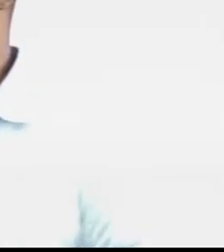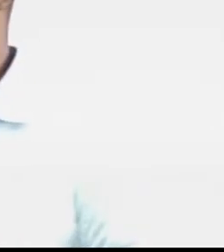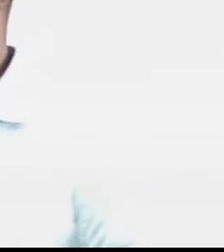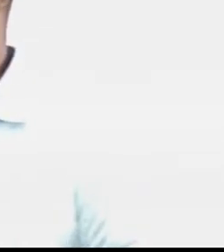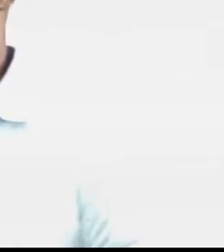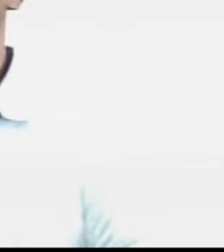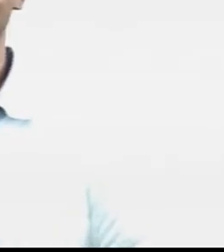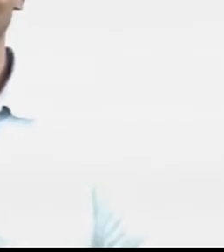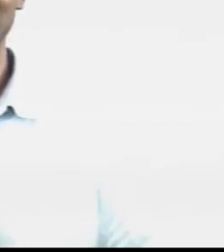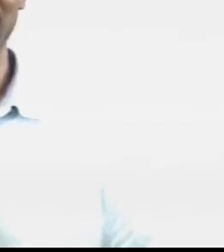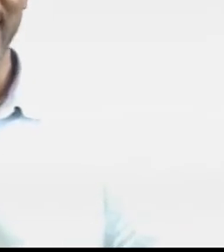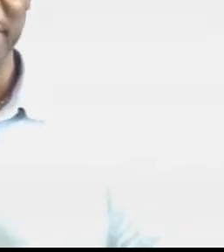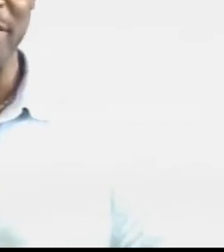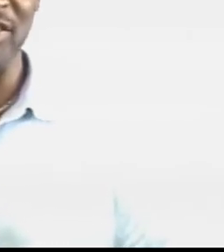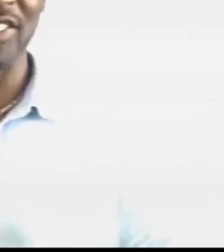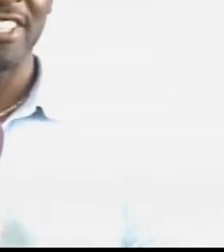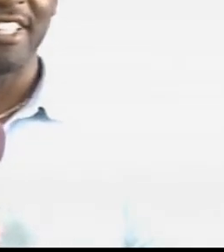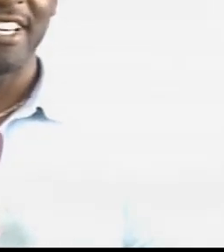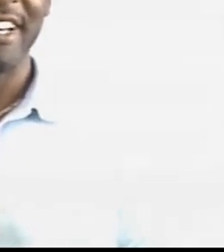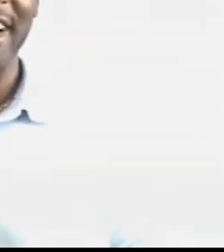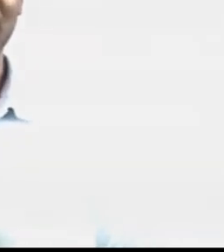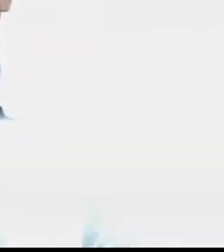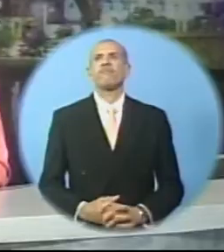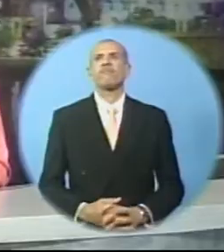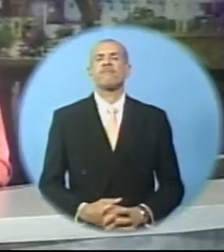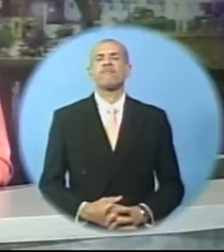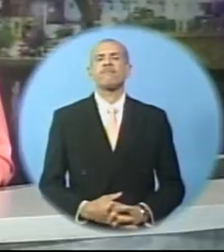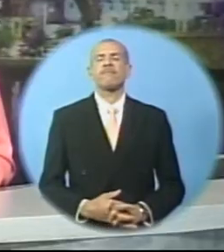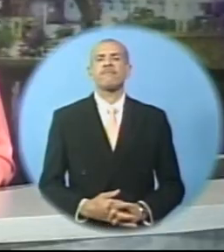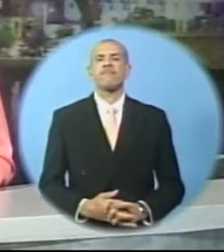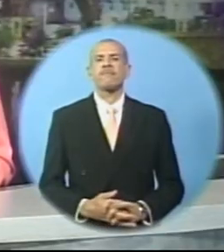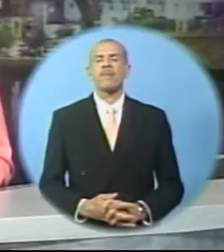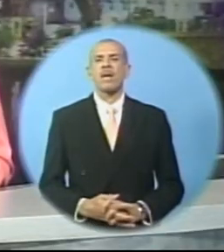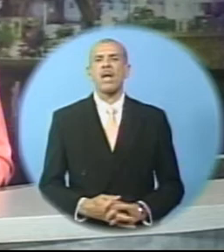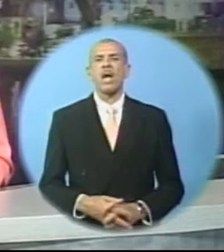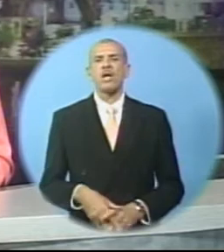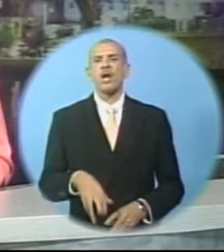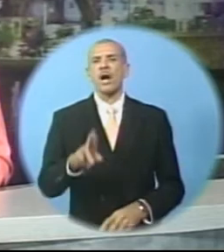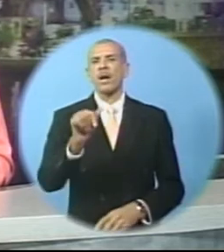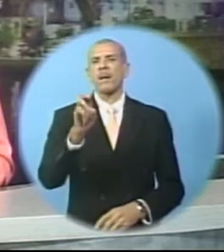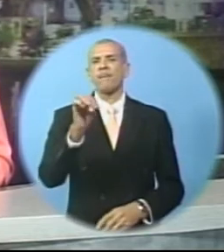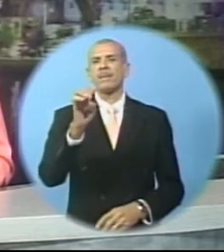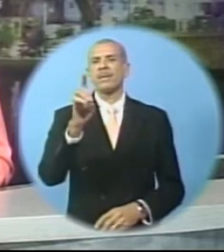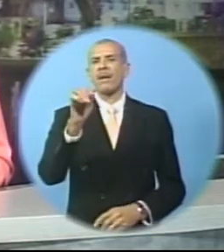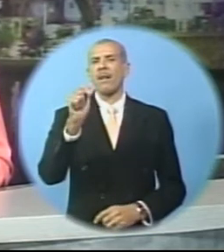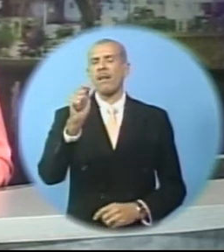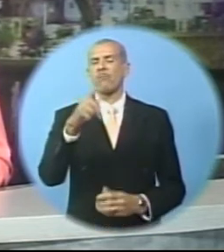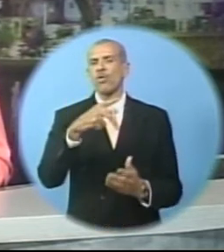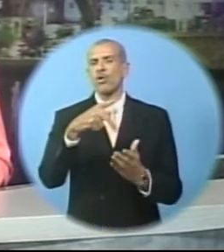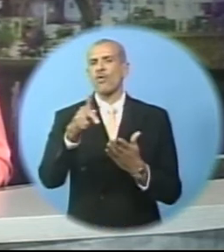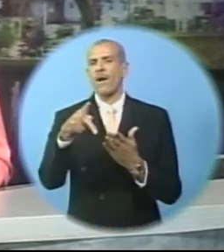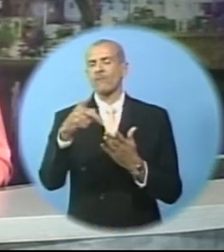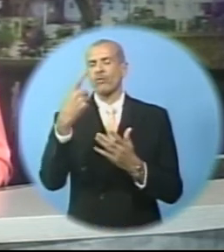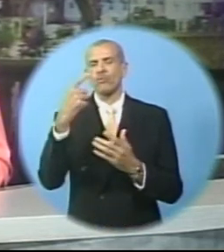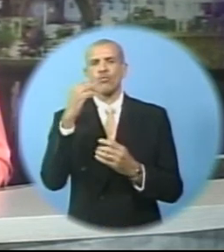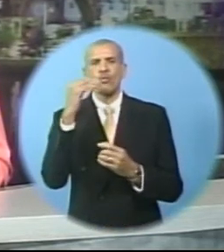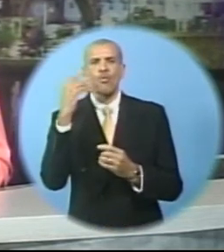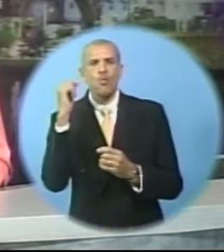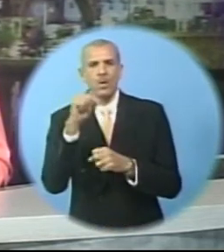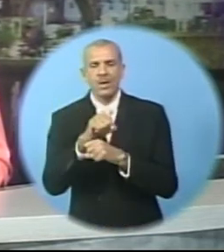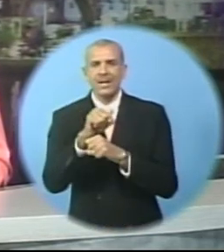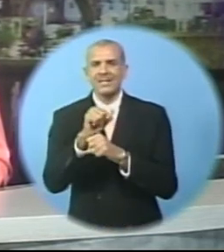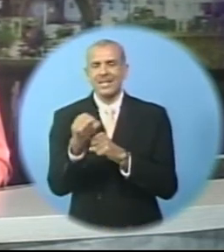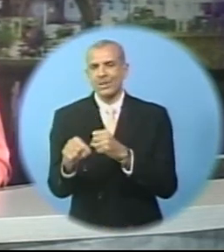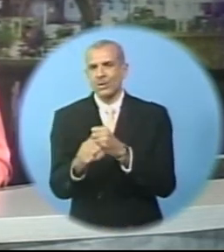efficient in sign language. The remedial homework program has the backing of the Ministry of